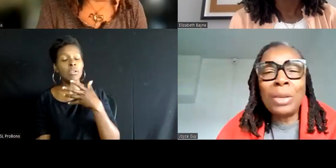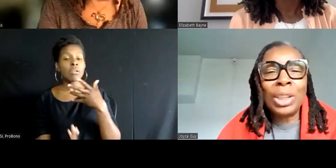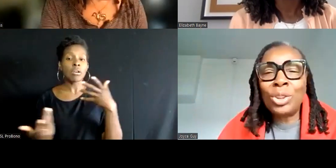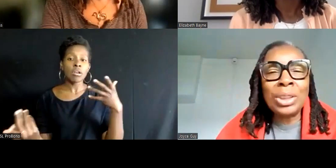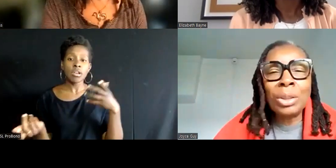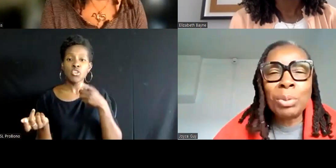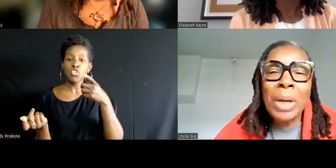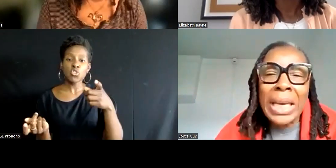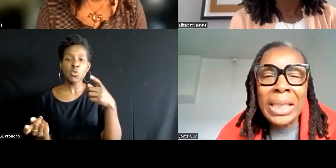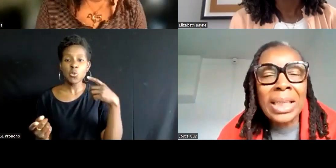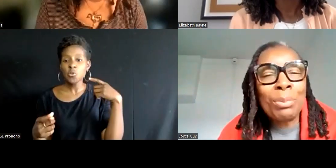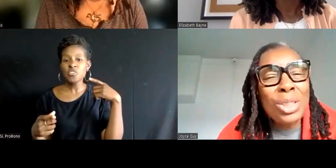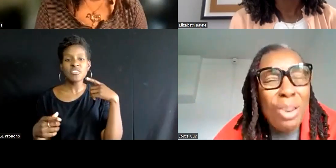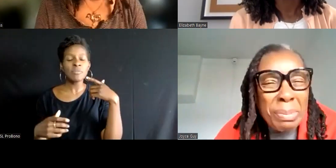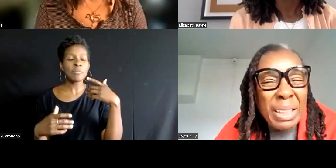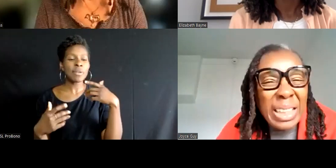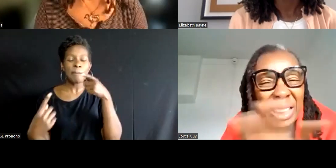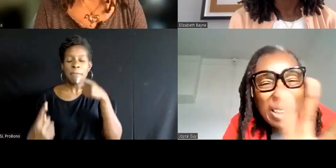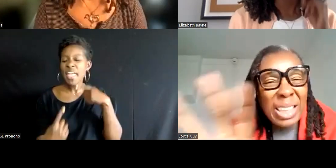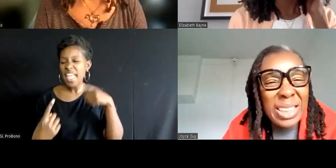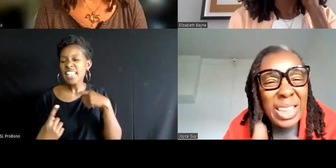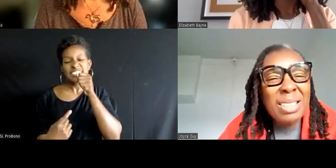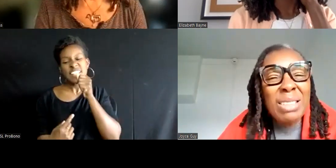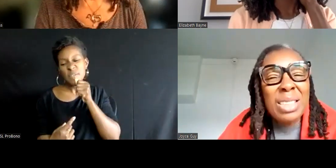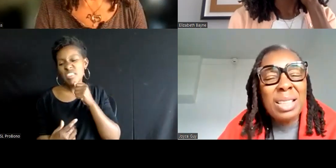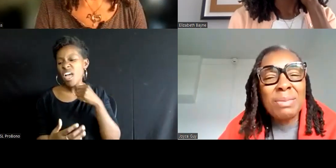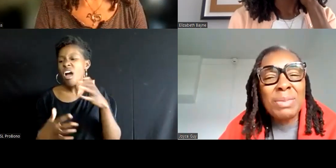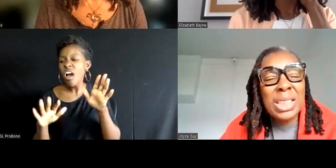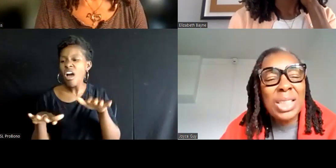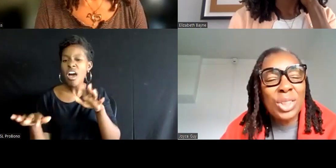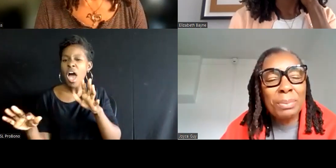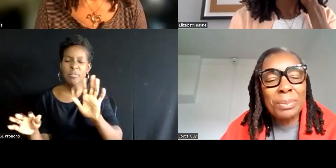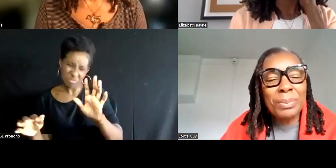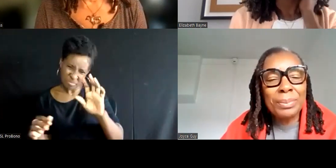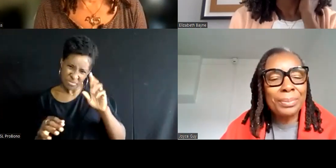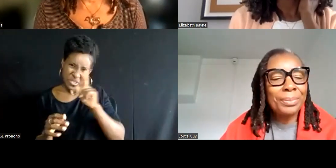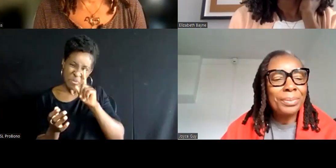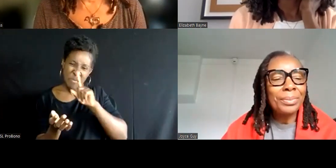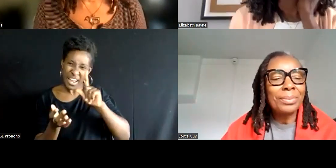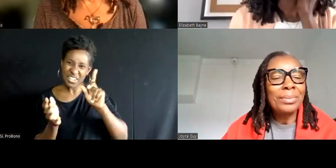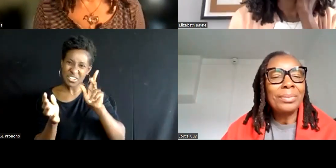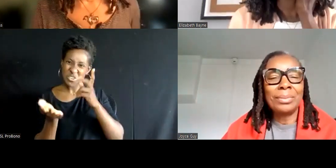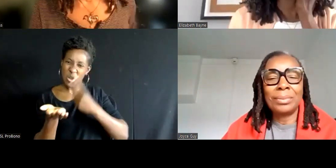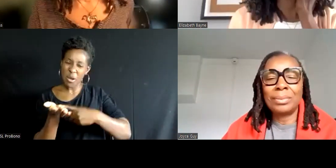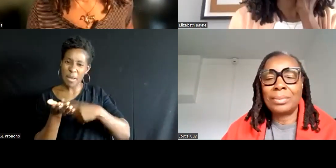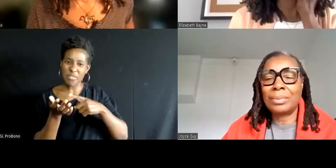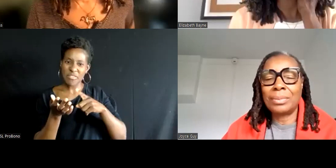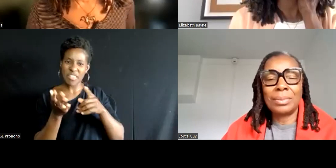you bend whatever that you can deal with pain. Can we talk about that in the context of this discussion?